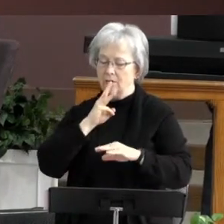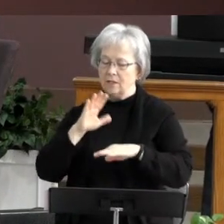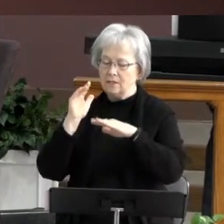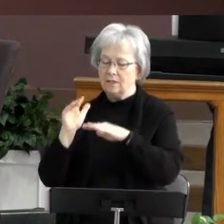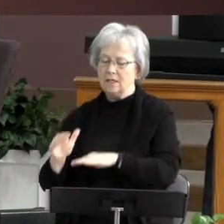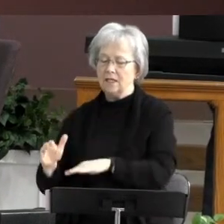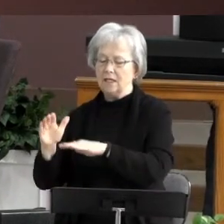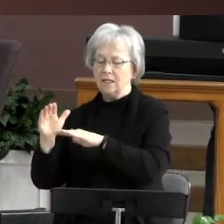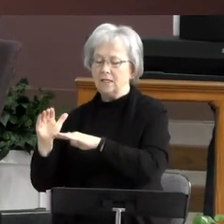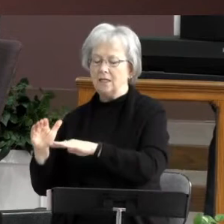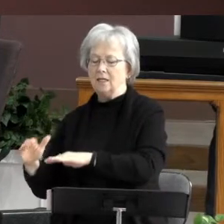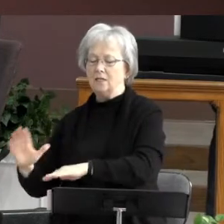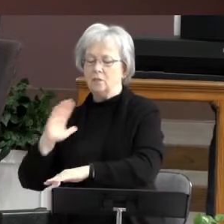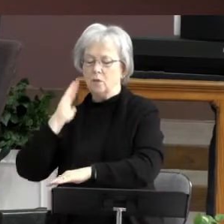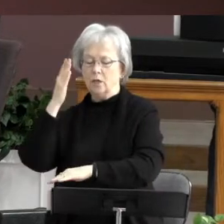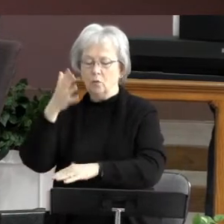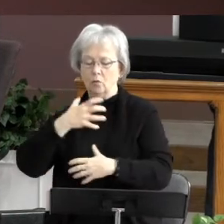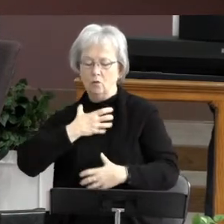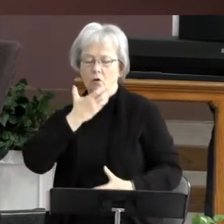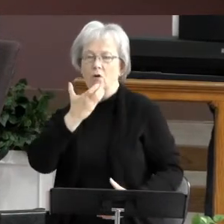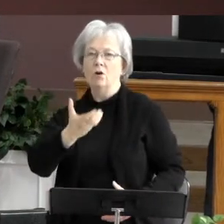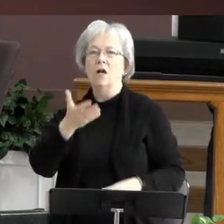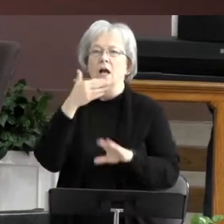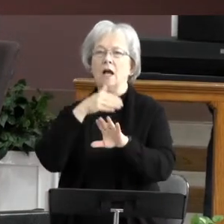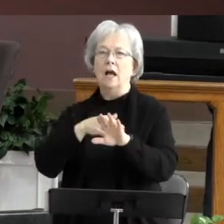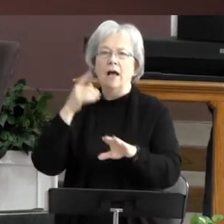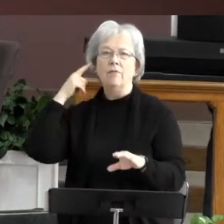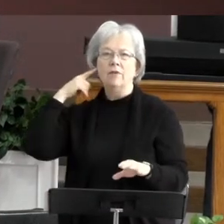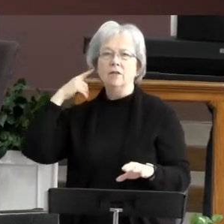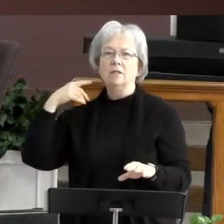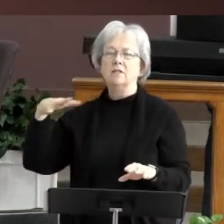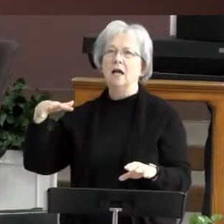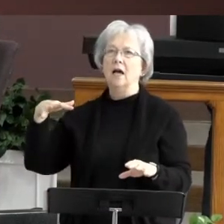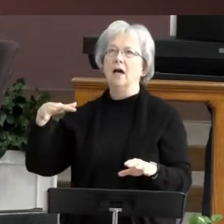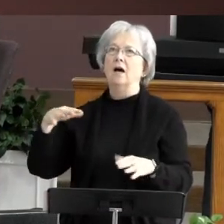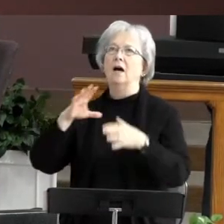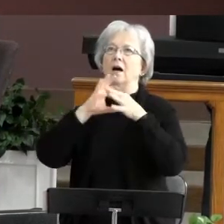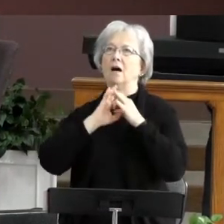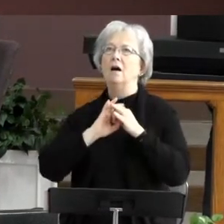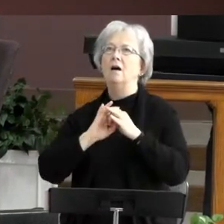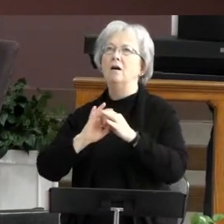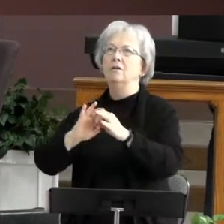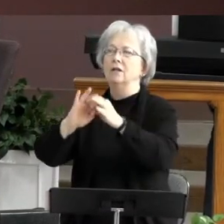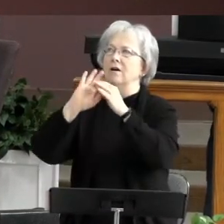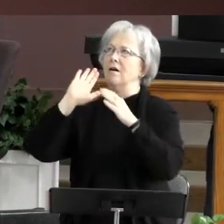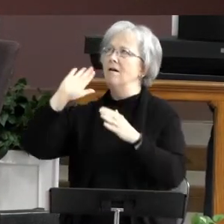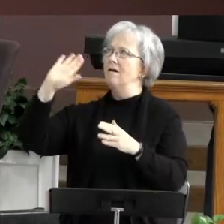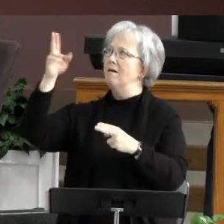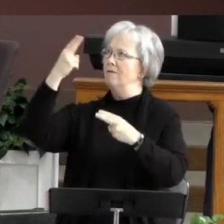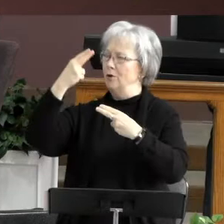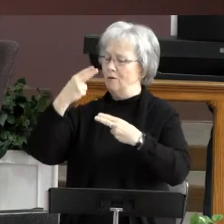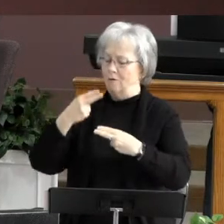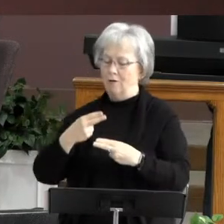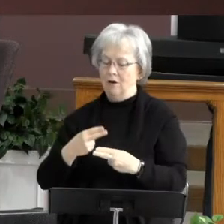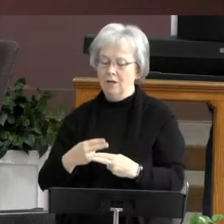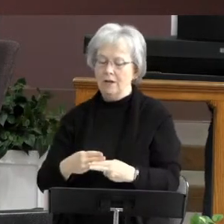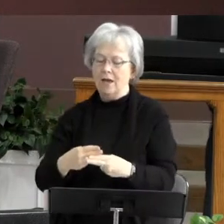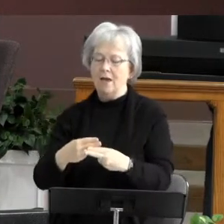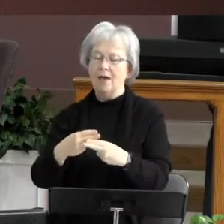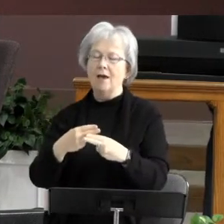and the seas will roar at the sound of